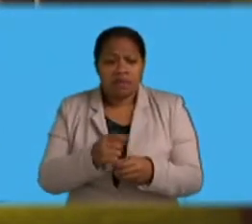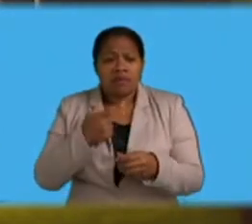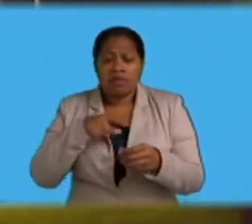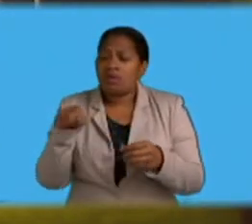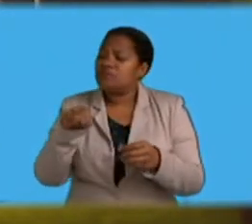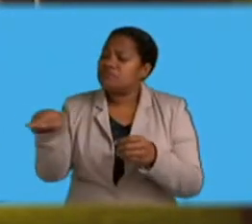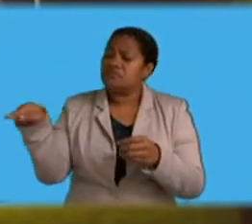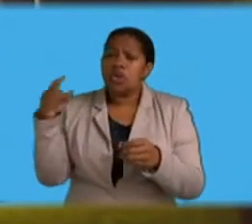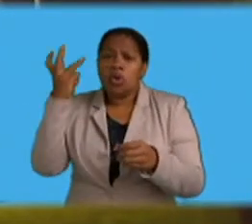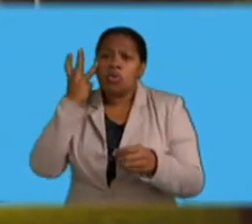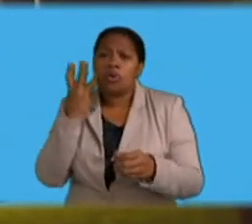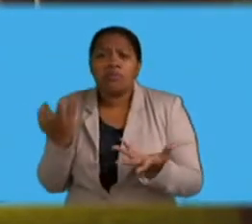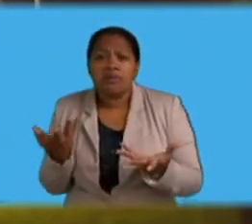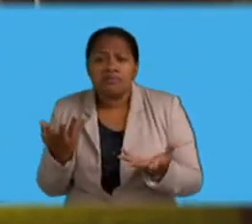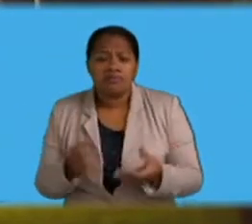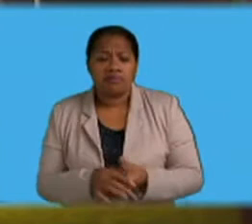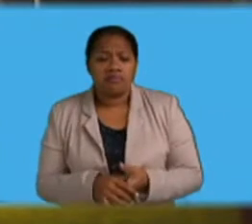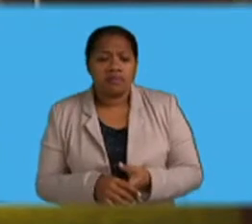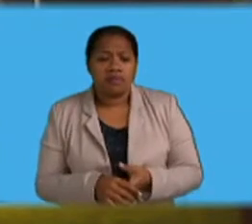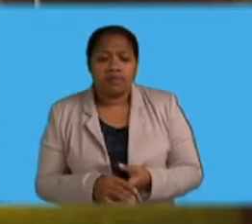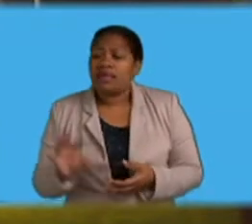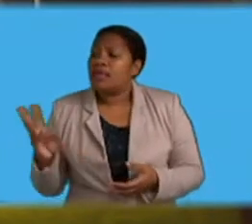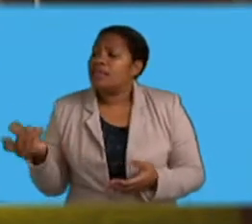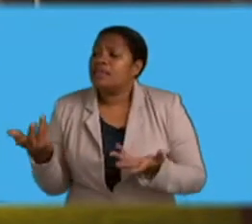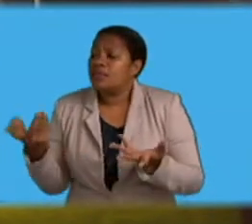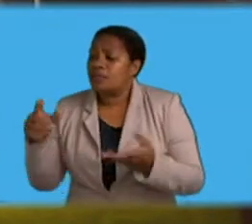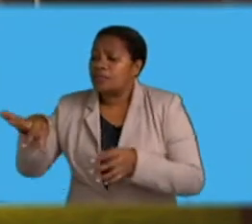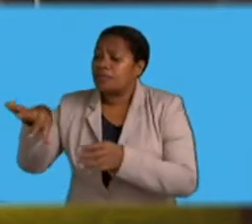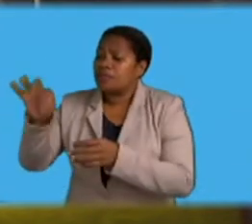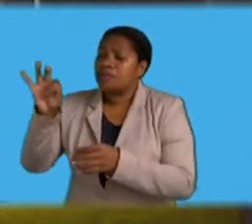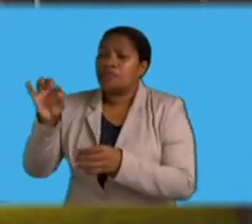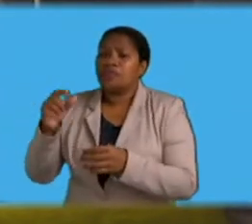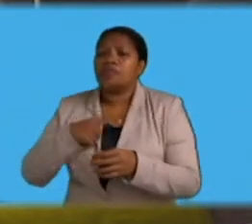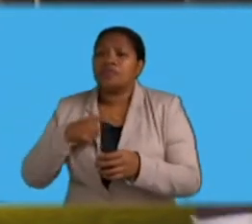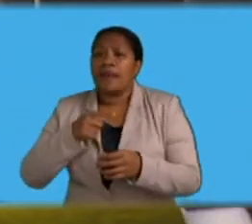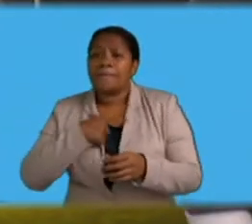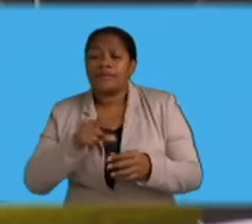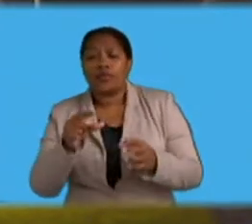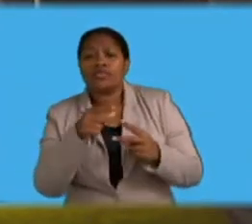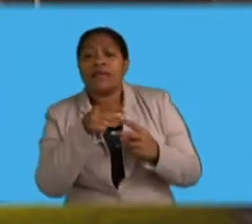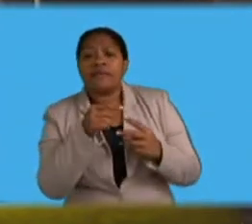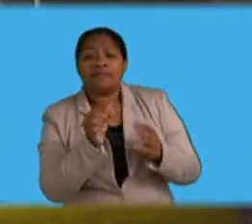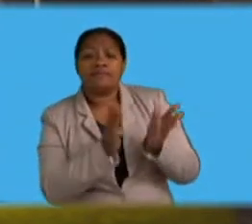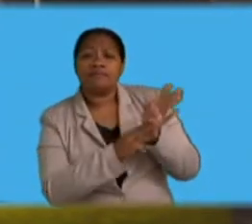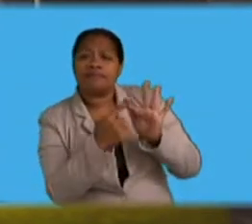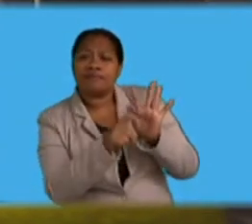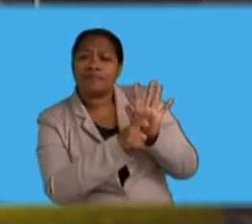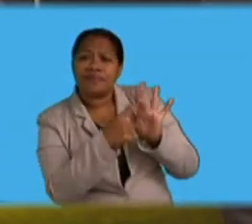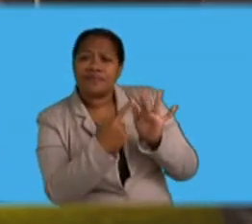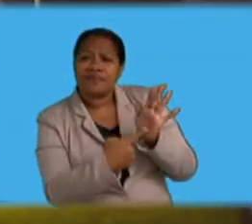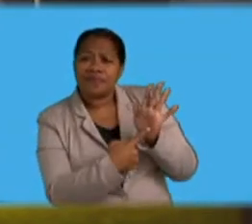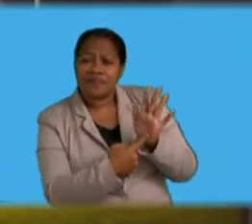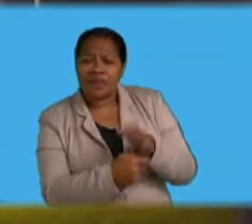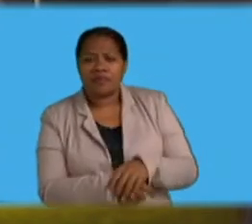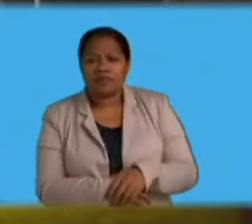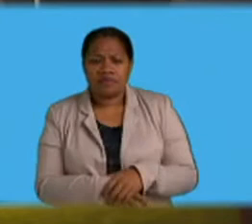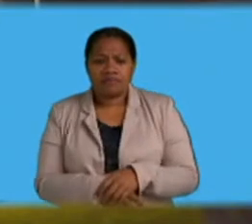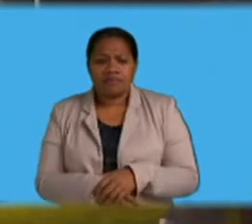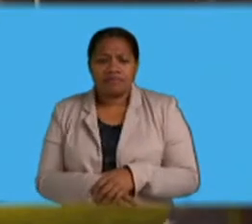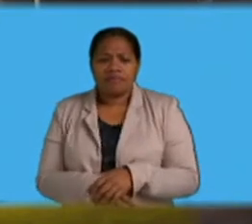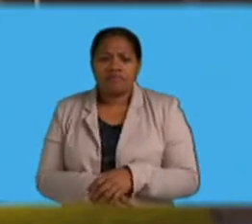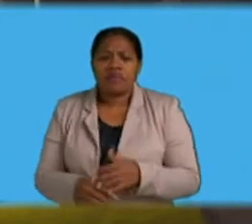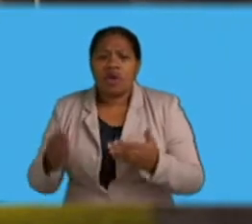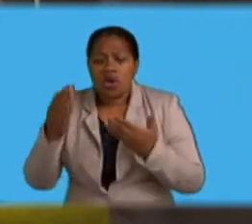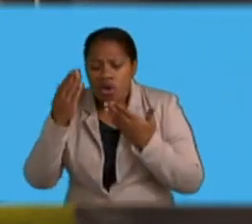women. They were appointed on merit. They would have never got a peek through the door before. Honorable Karawaki knows